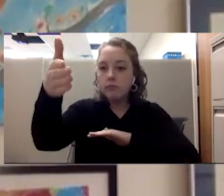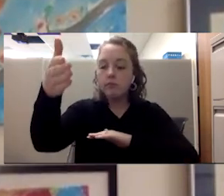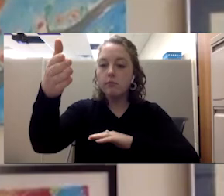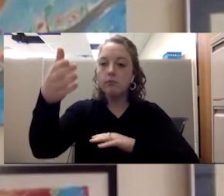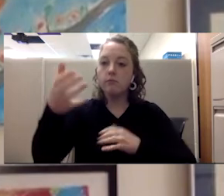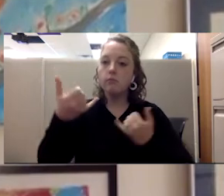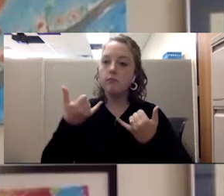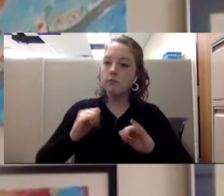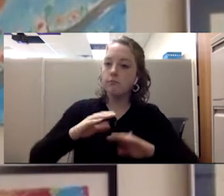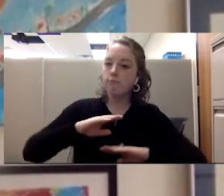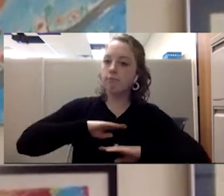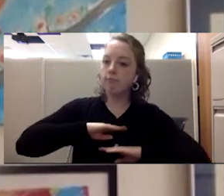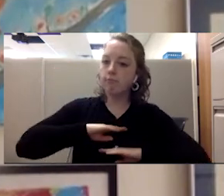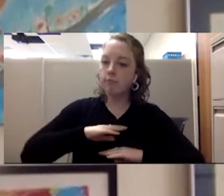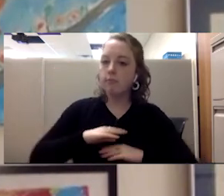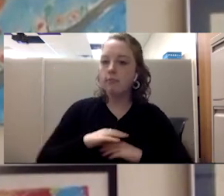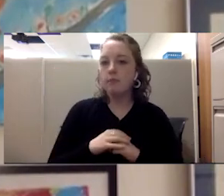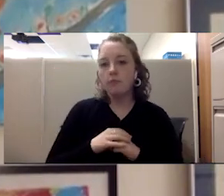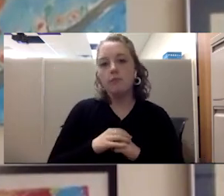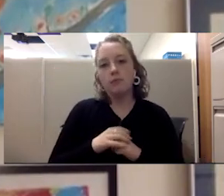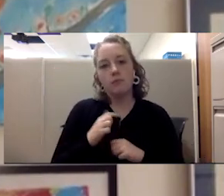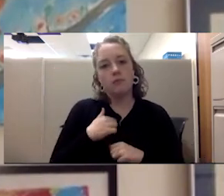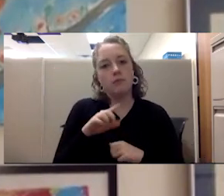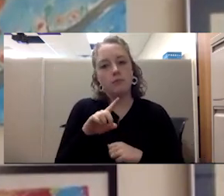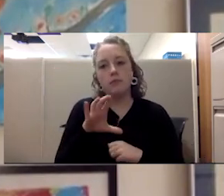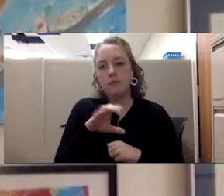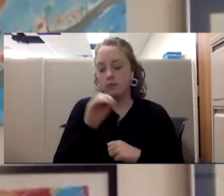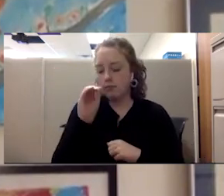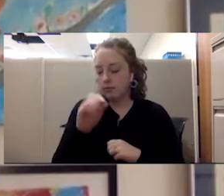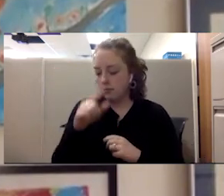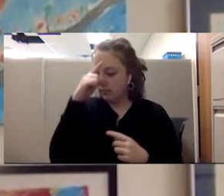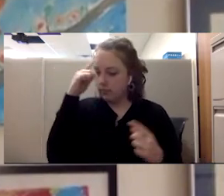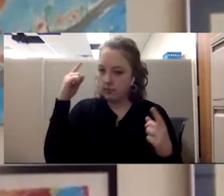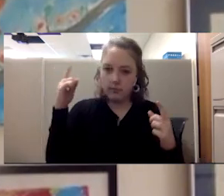just wholeheartedly agree with that sentiment.